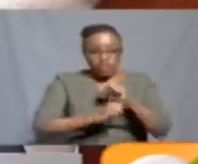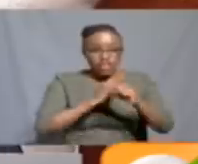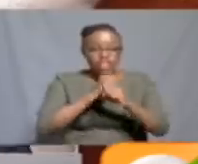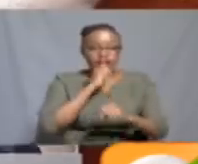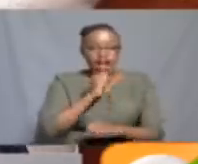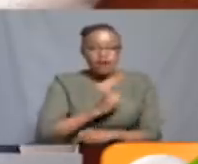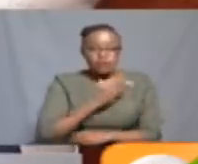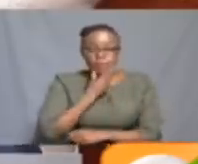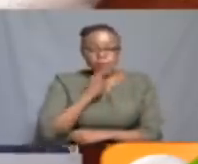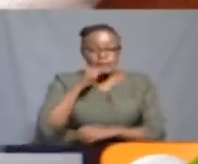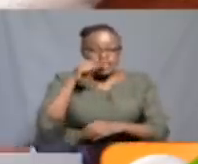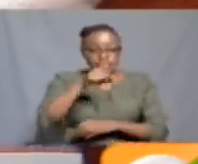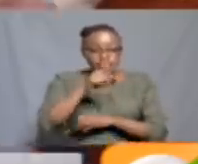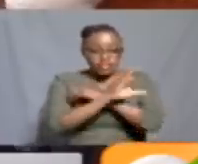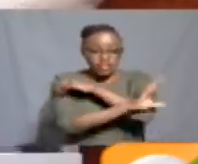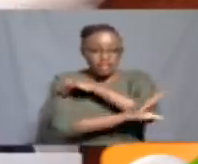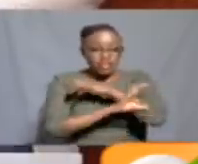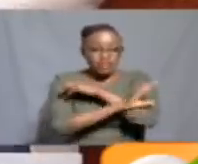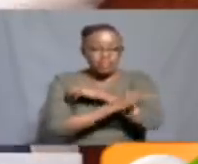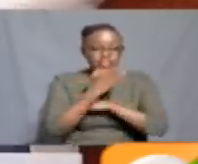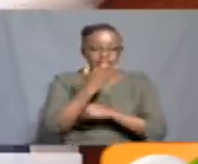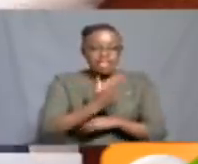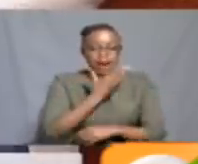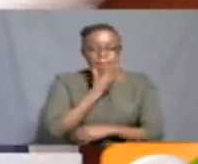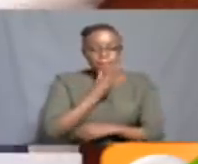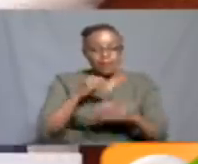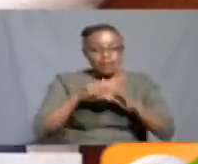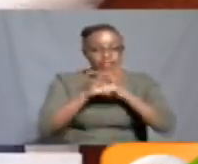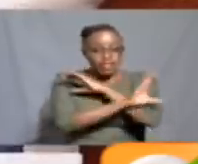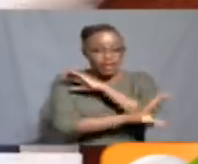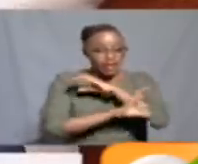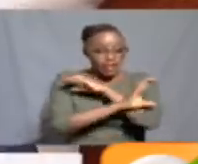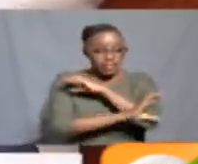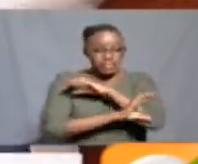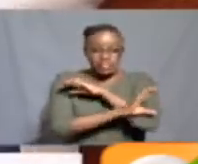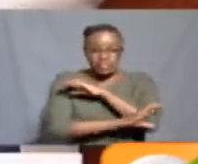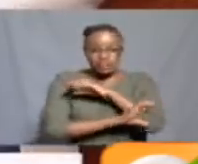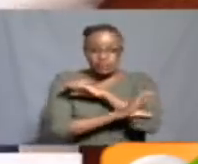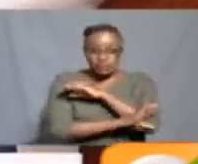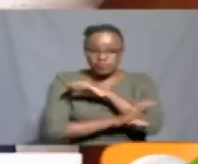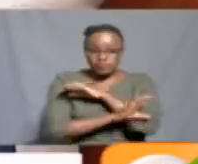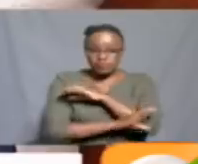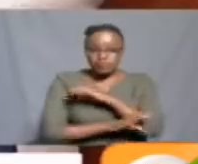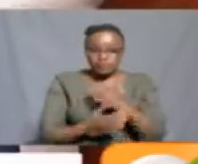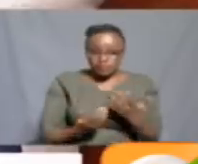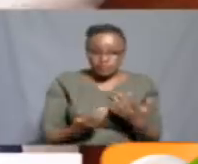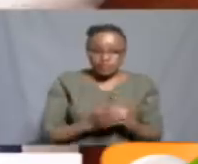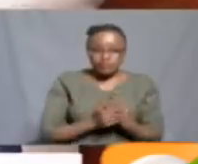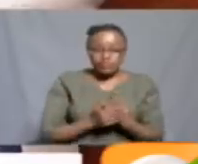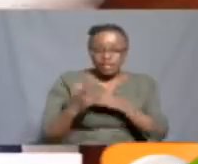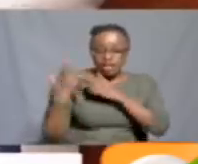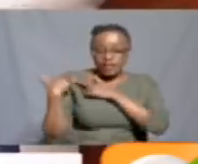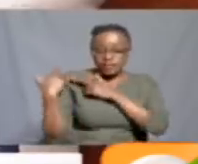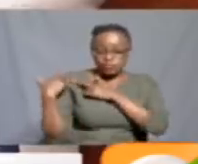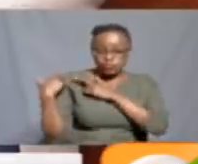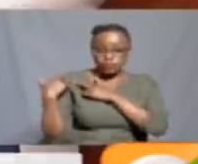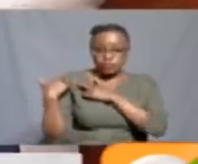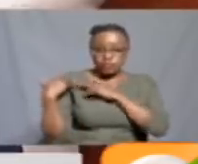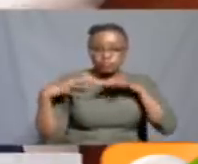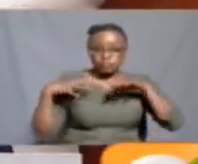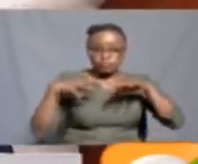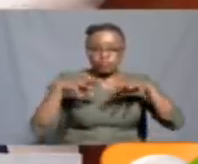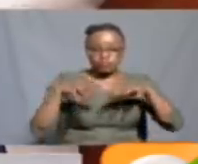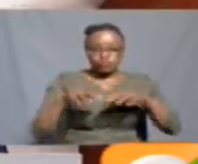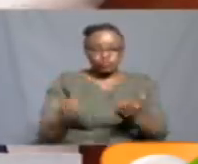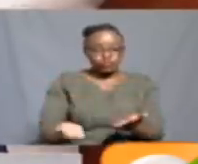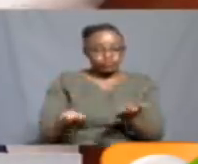25-year-old man in this country, I would say young man in this country, that guy has a responsibility to lift